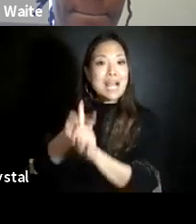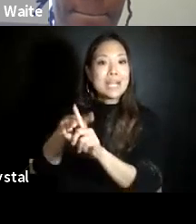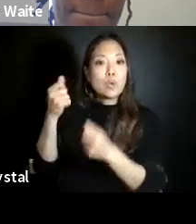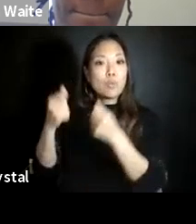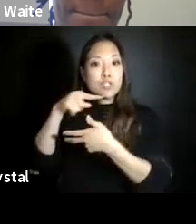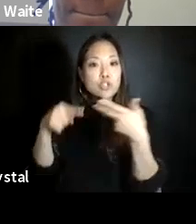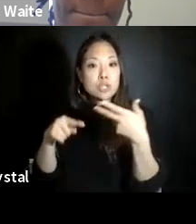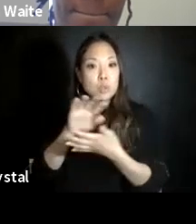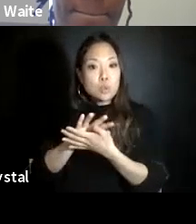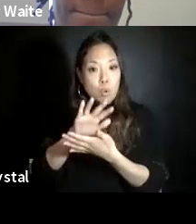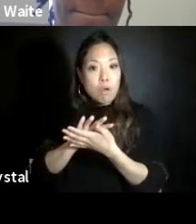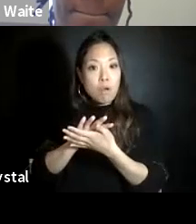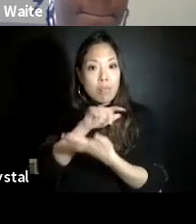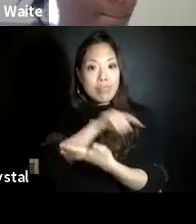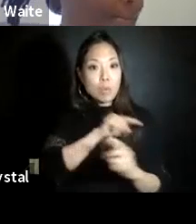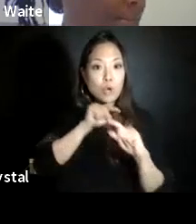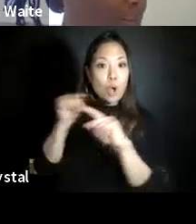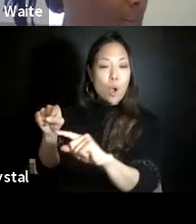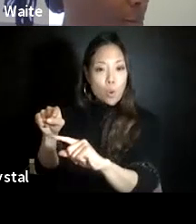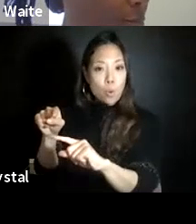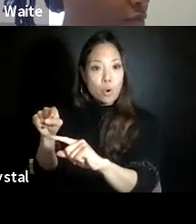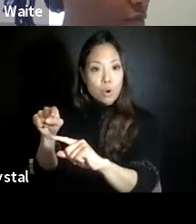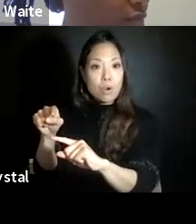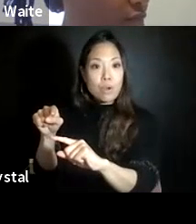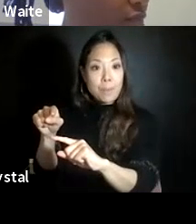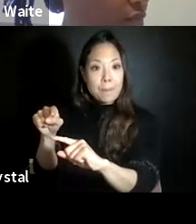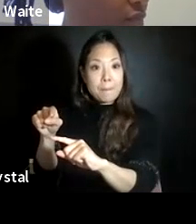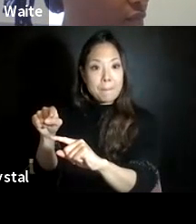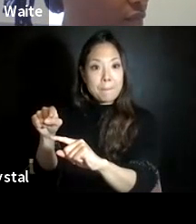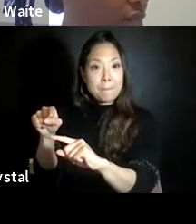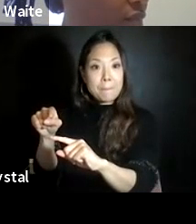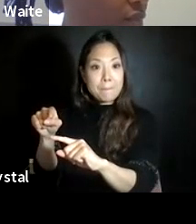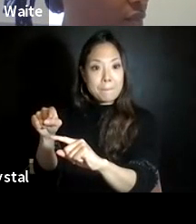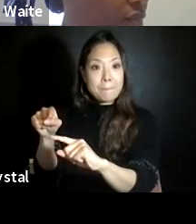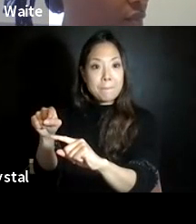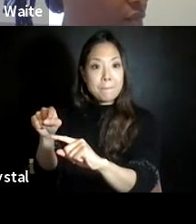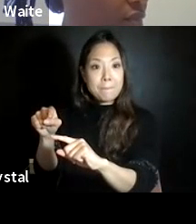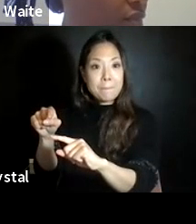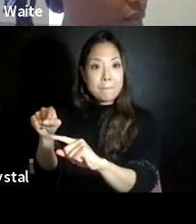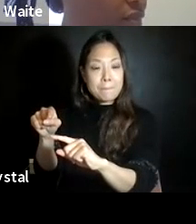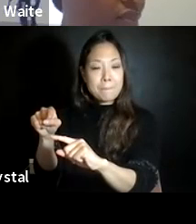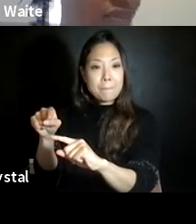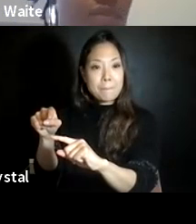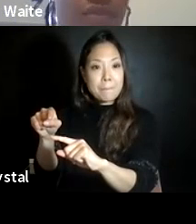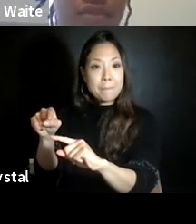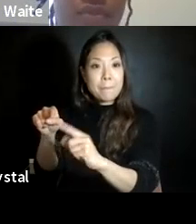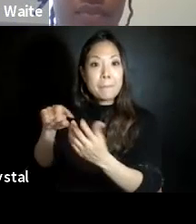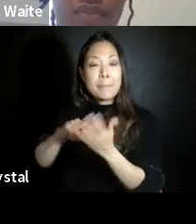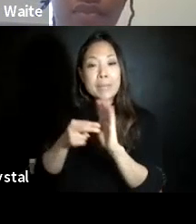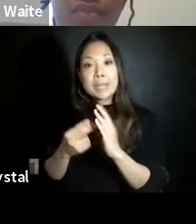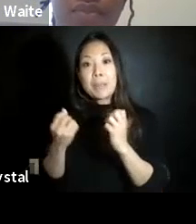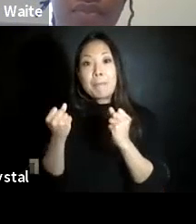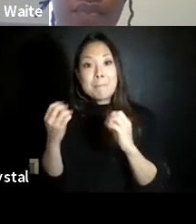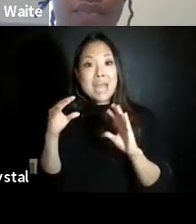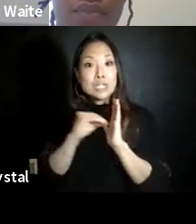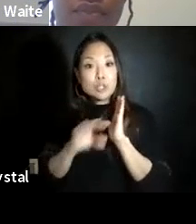to, you could have a number of students who chose BLS as their top choice not